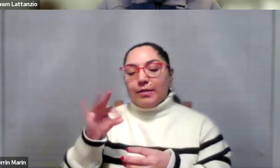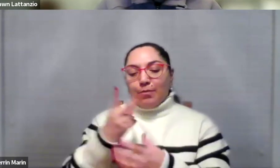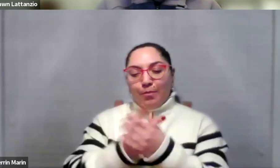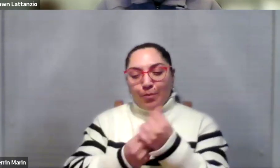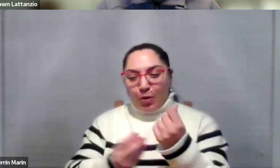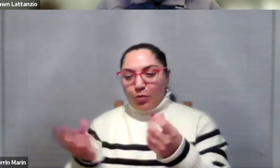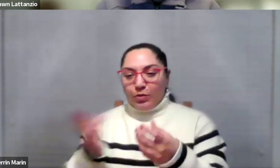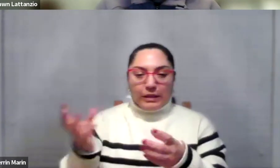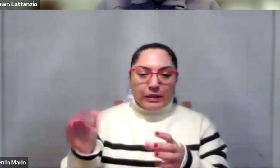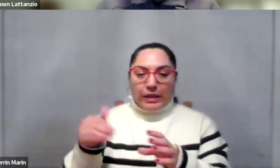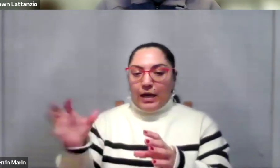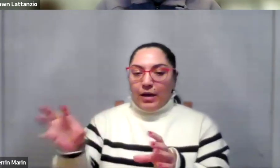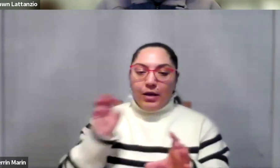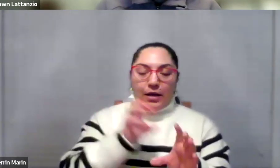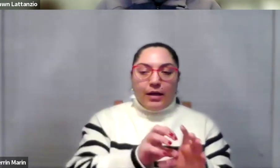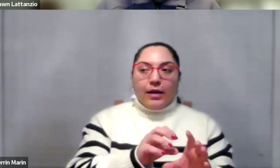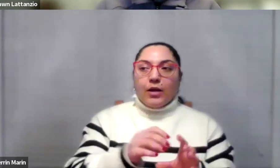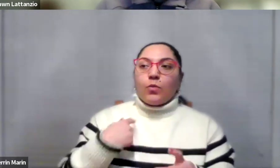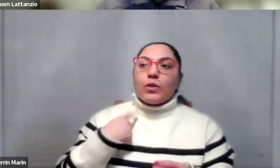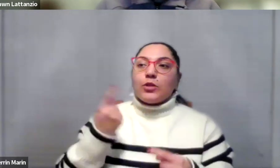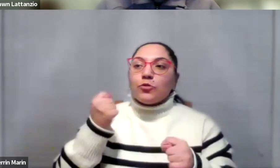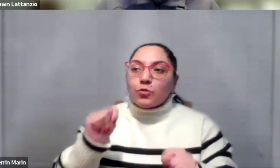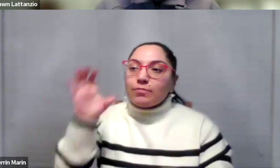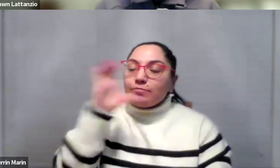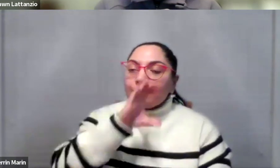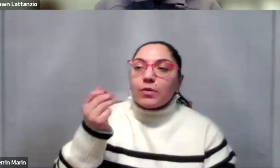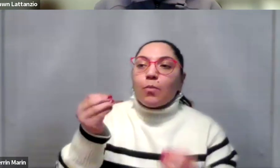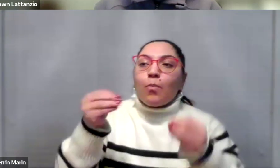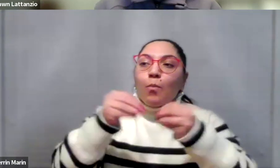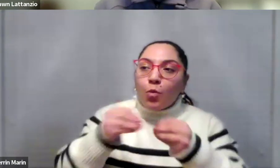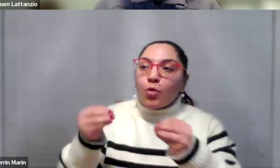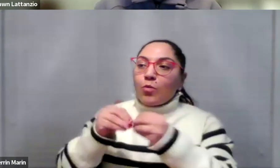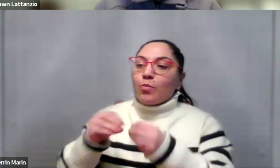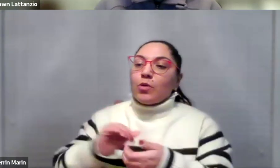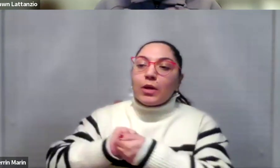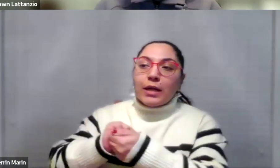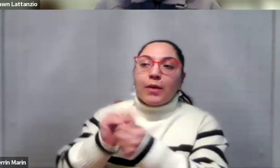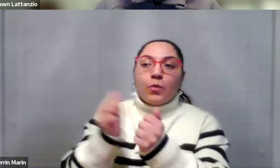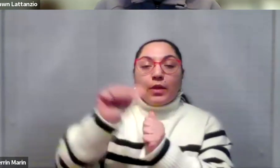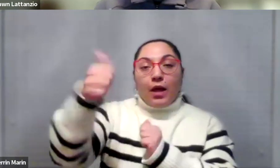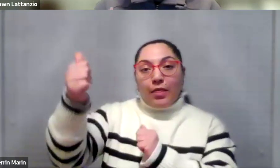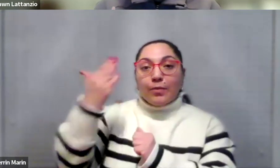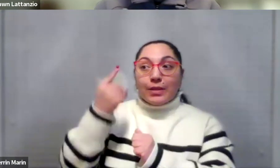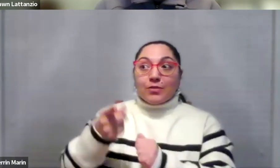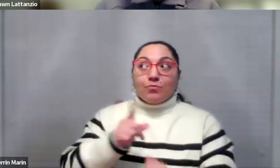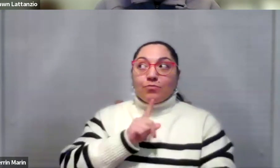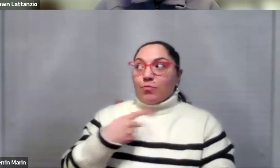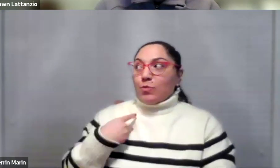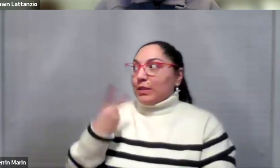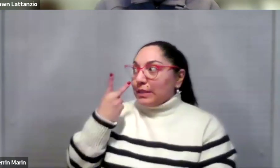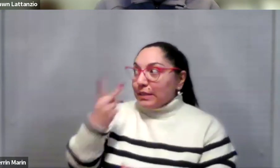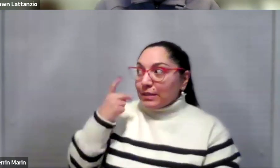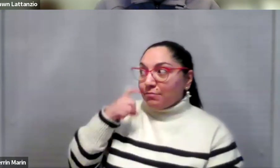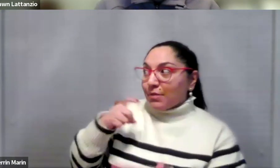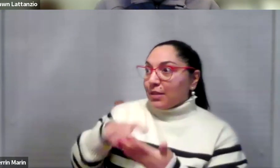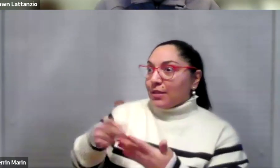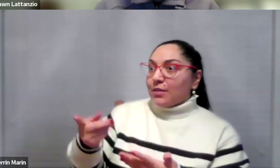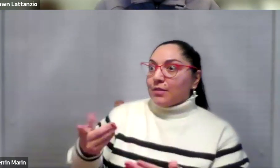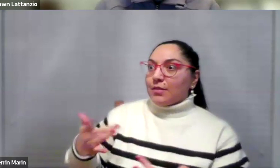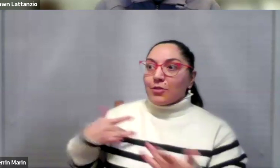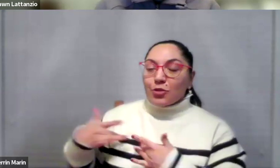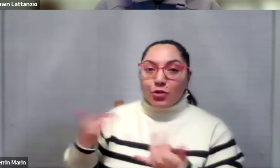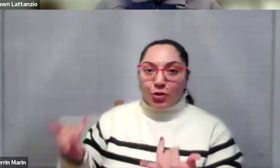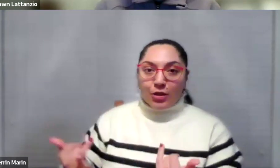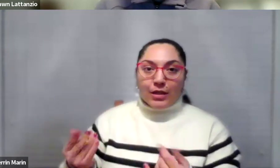and we're trying to do more cooperative work. I've been in some meetings because this is it's an unmet need, and it's a concern,